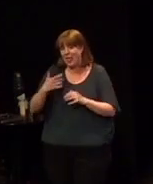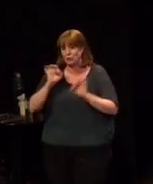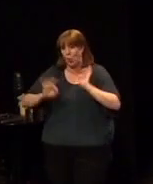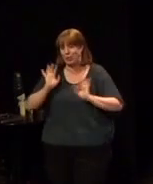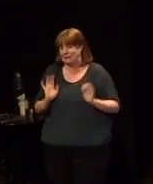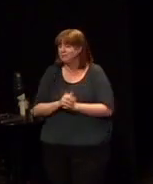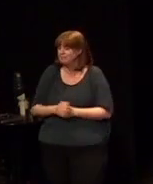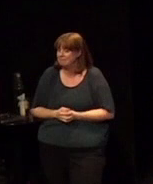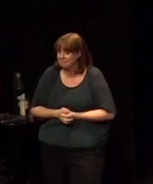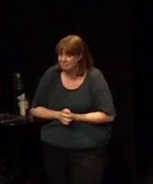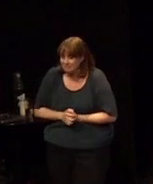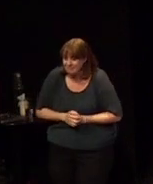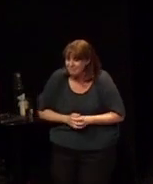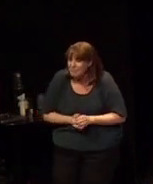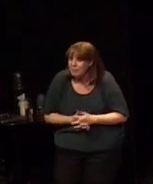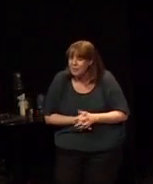me.